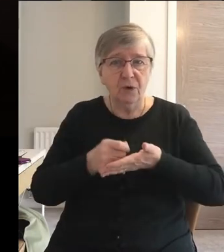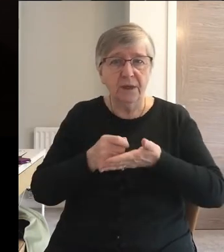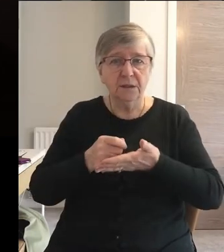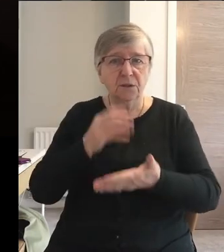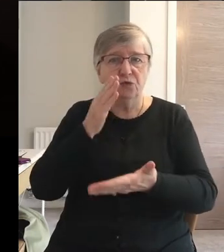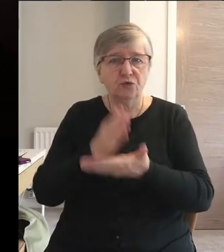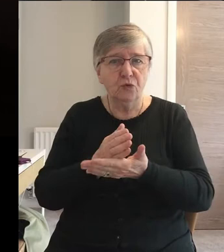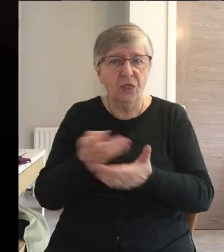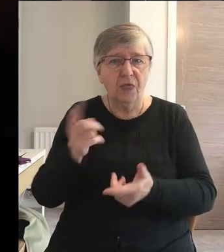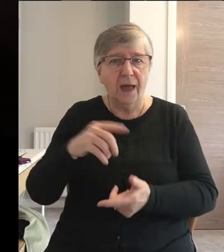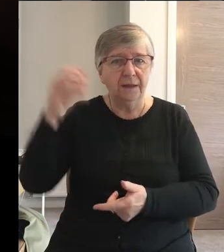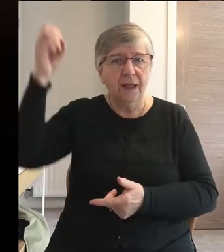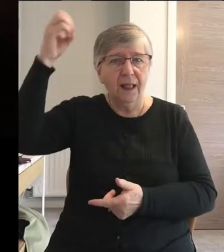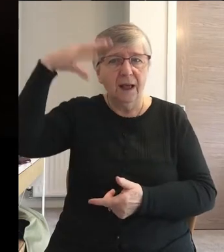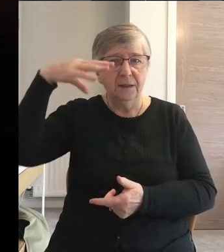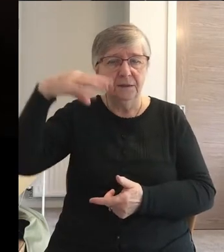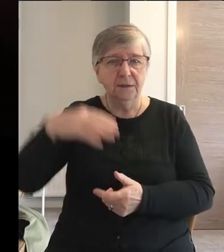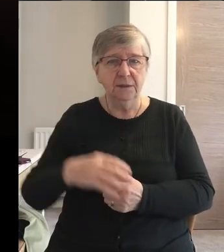light.